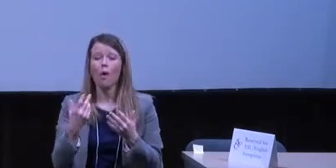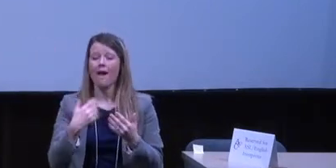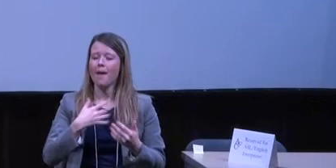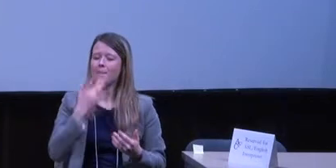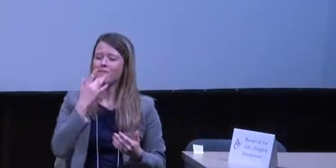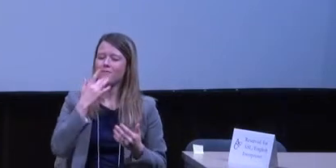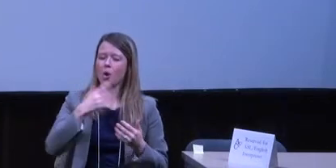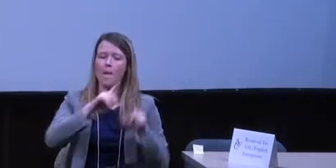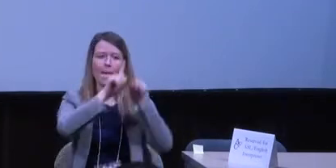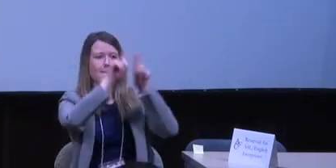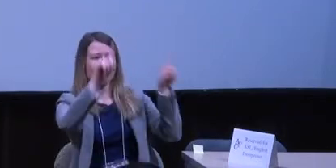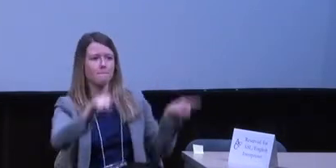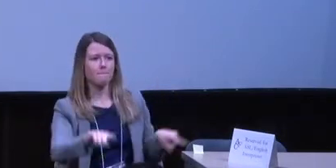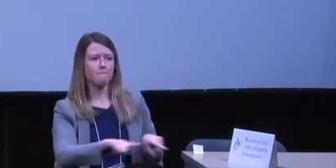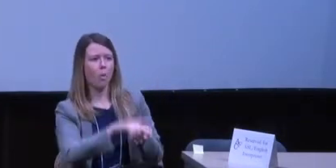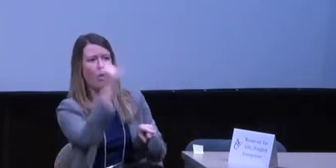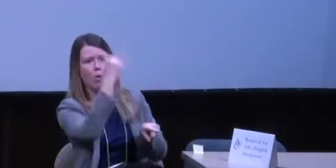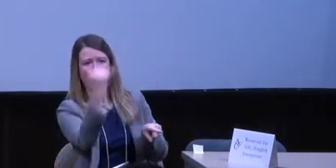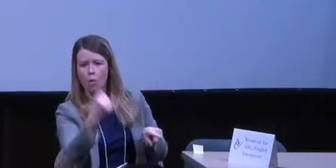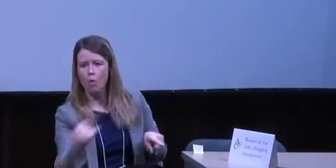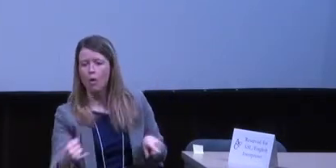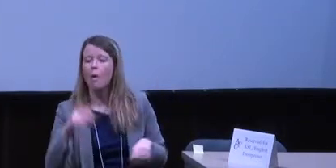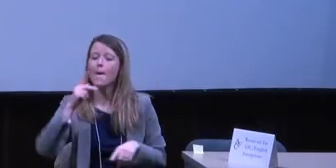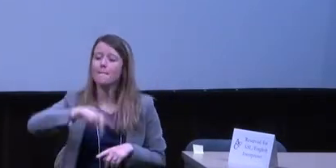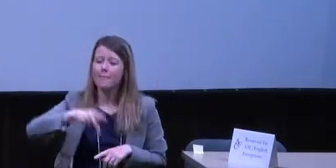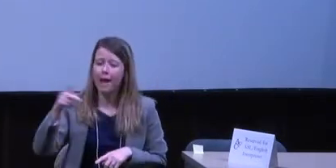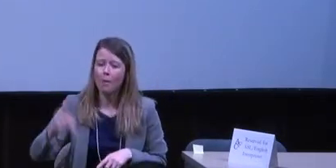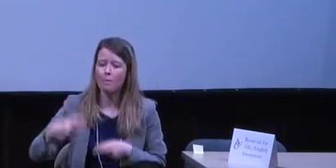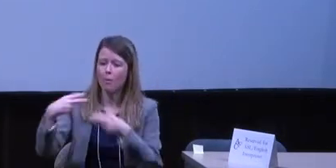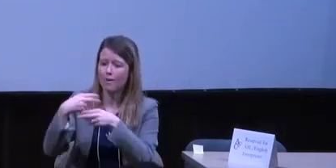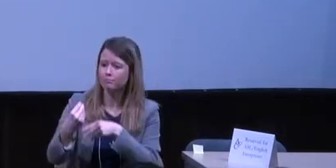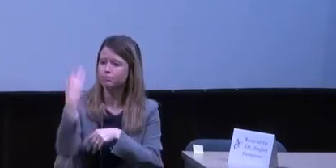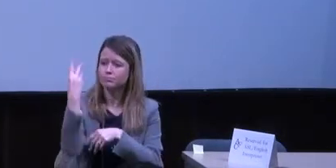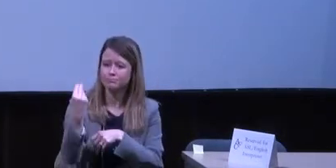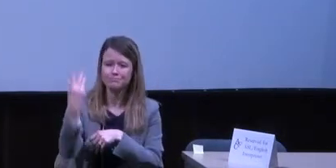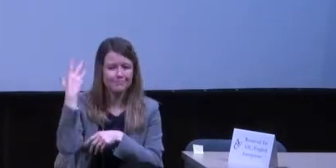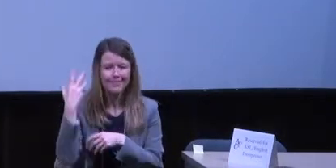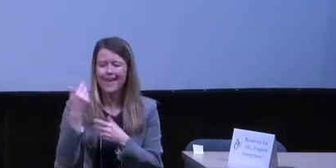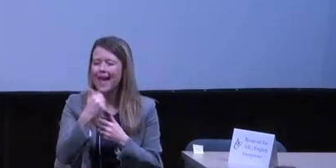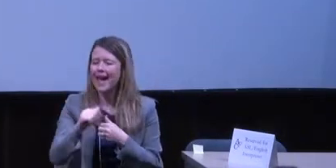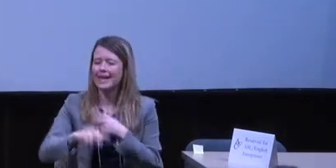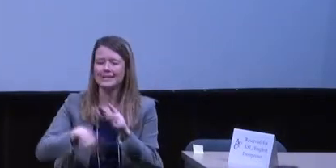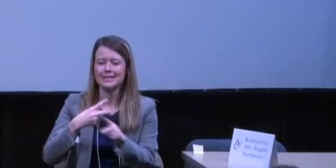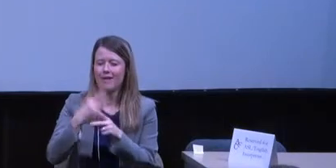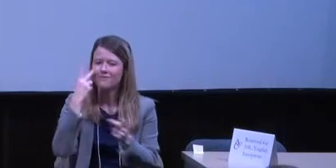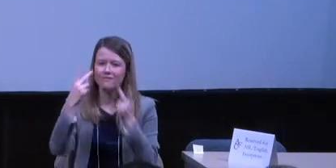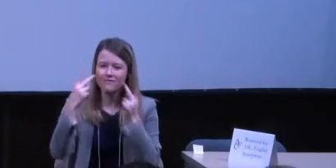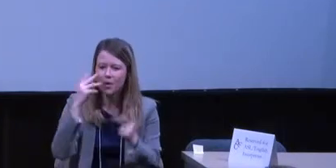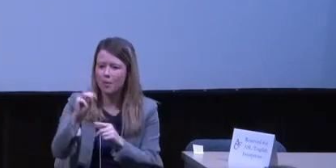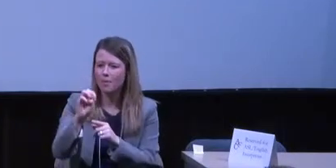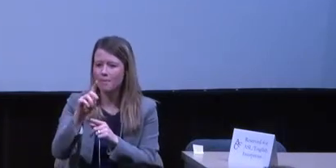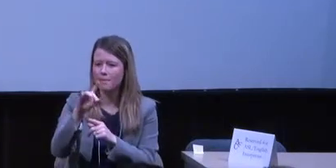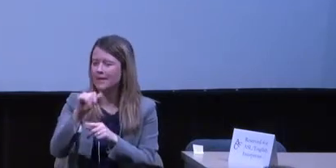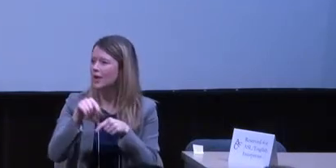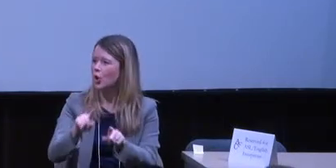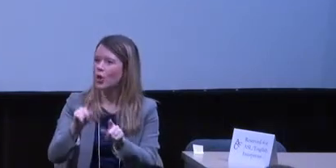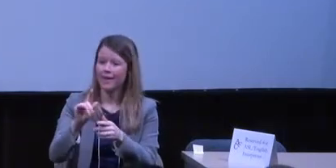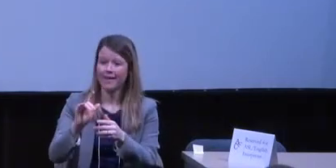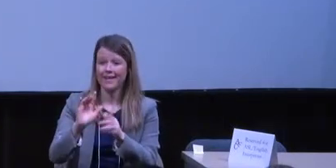a PowerPoint, or any sort of visual media that you use within your classes. So that could also